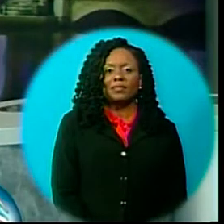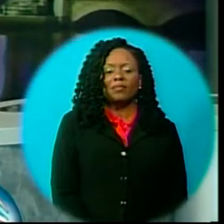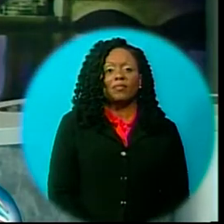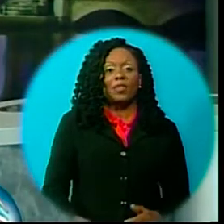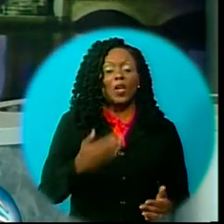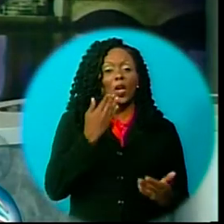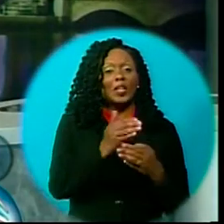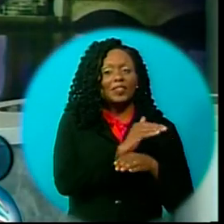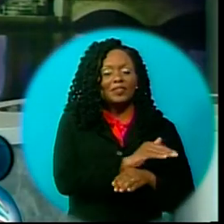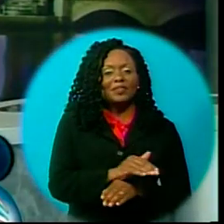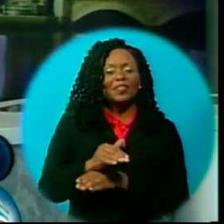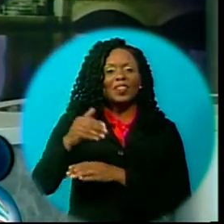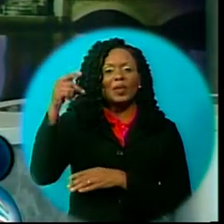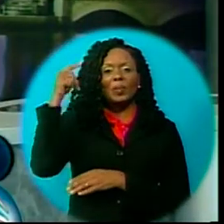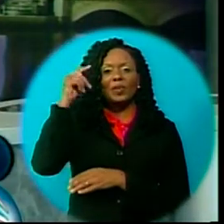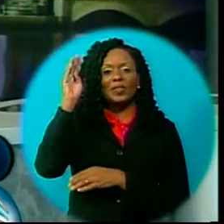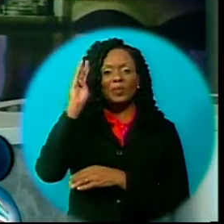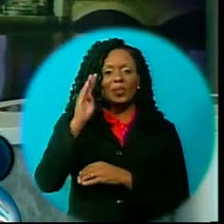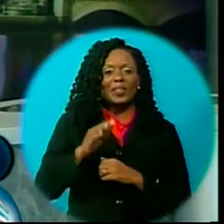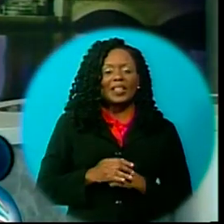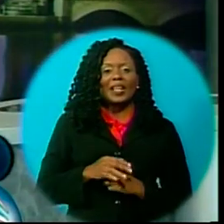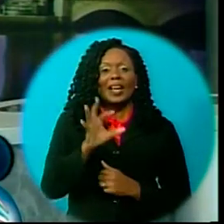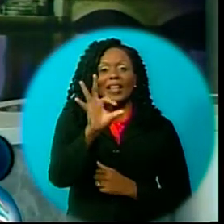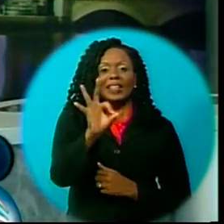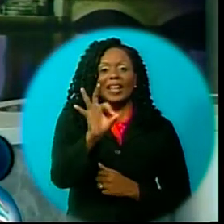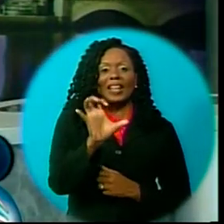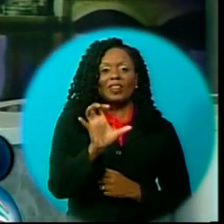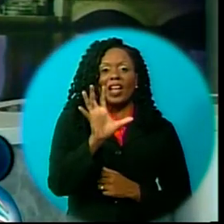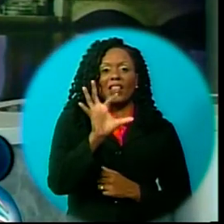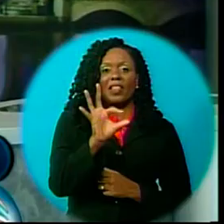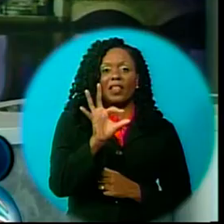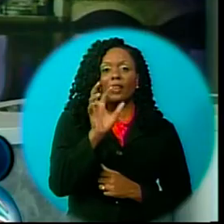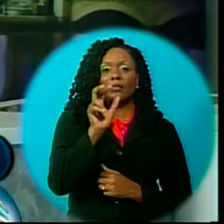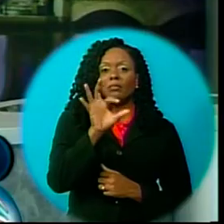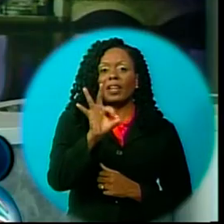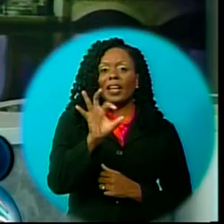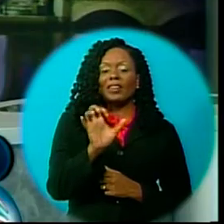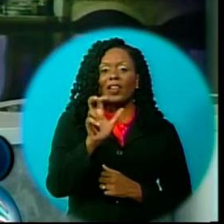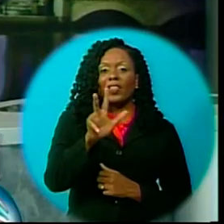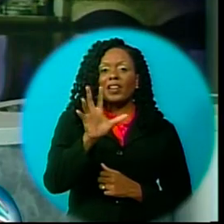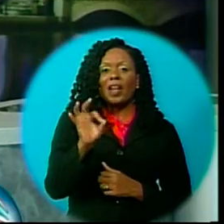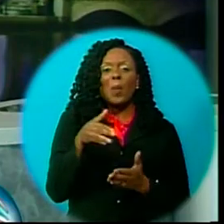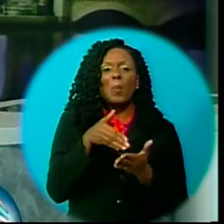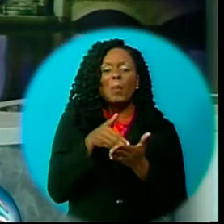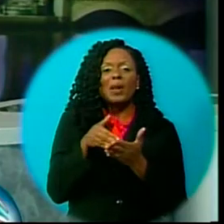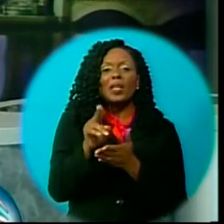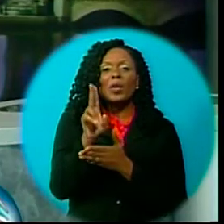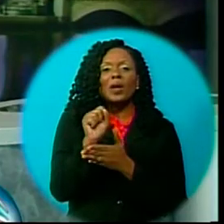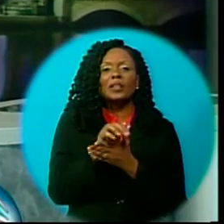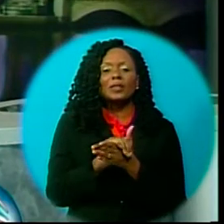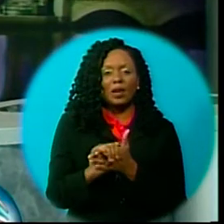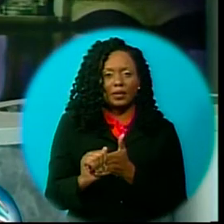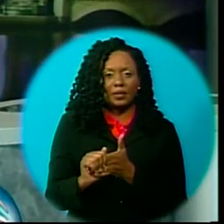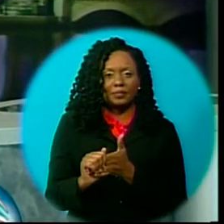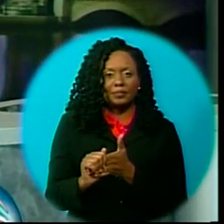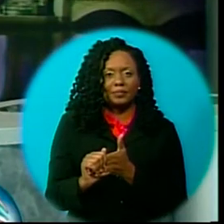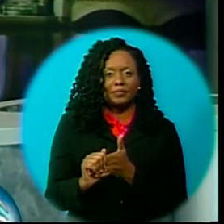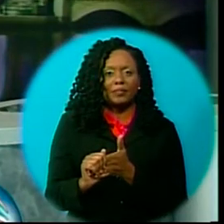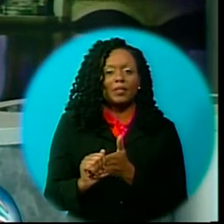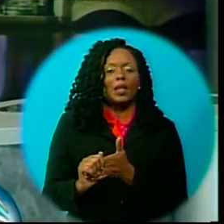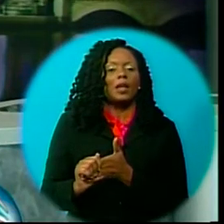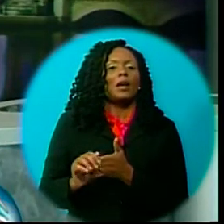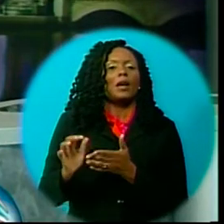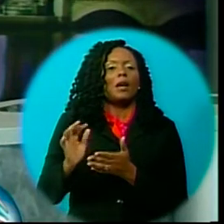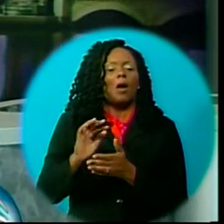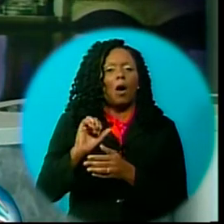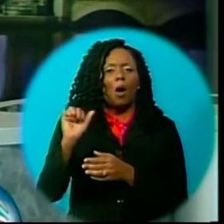A very good evening to you. I'm Pearson Bowen. $939 million US. That was the tourist spend in